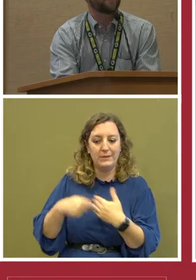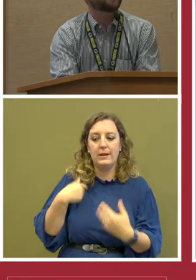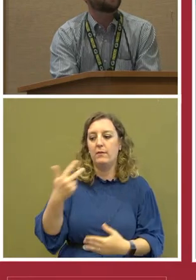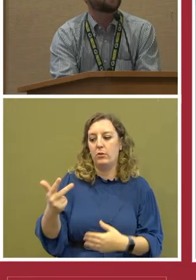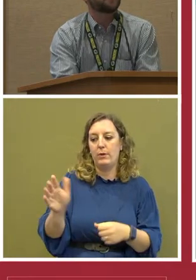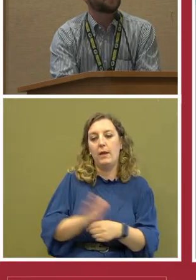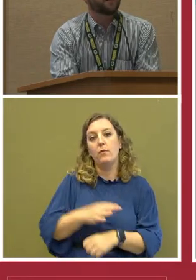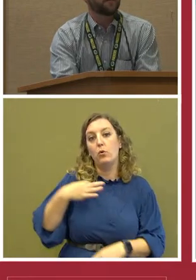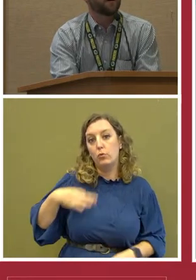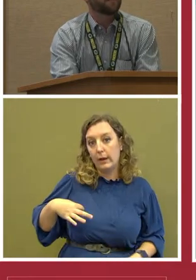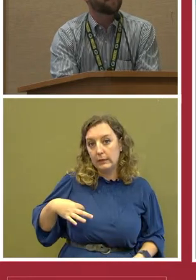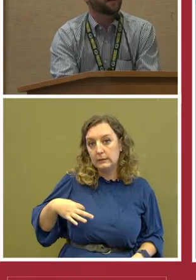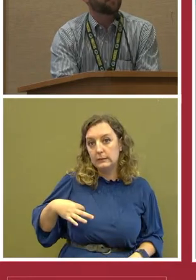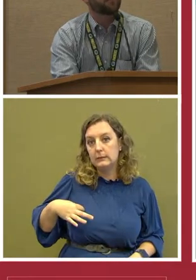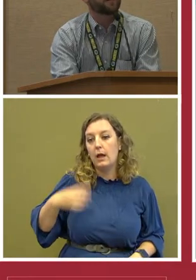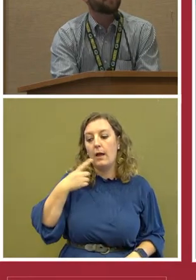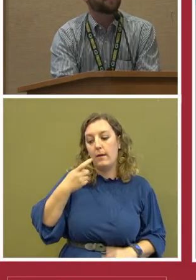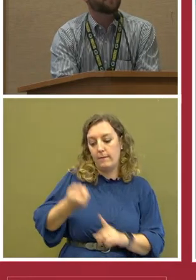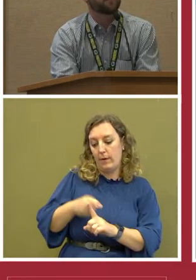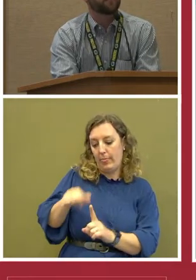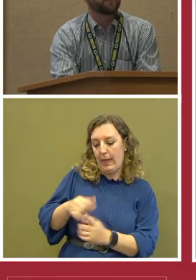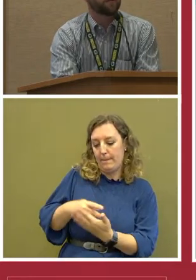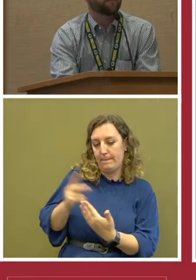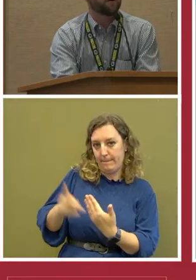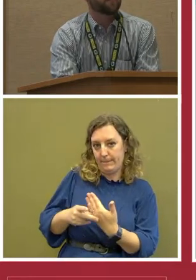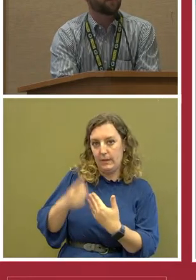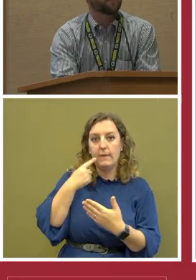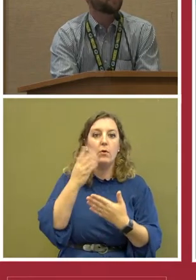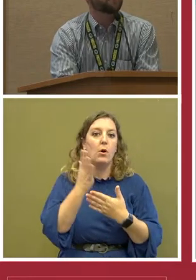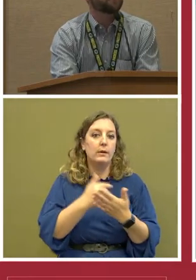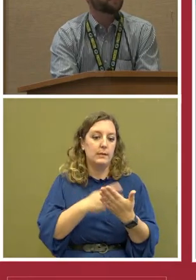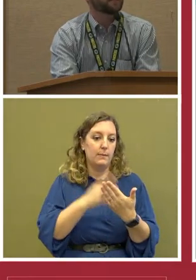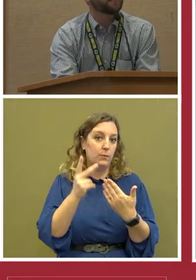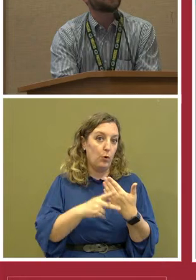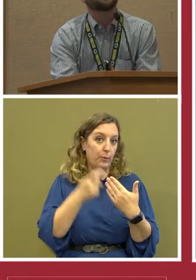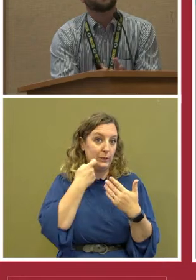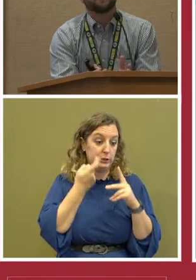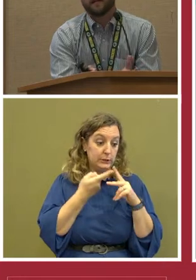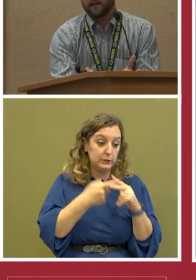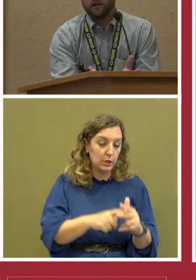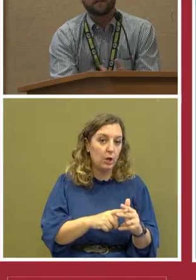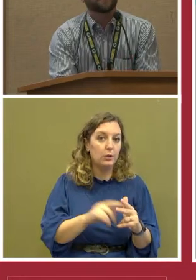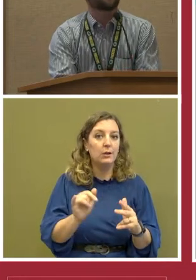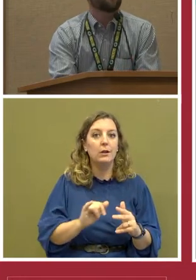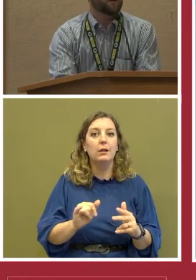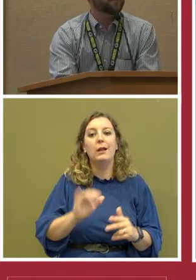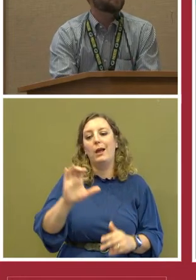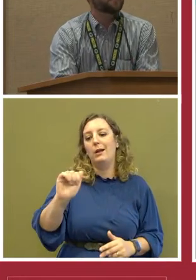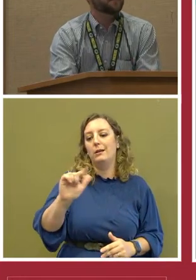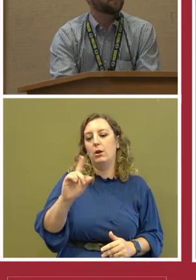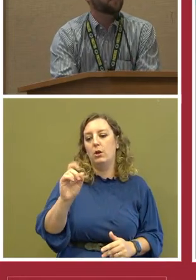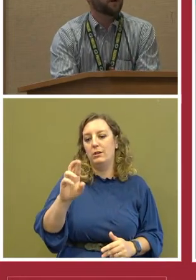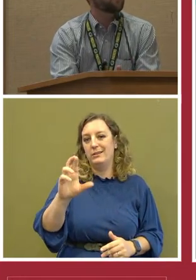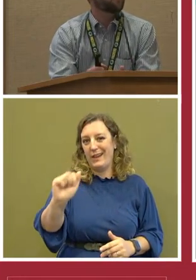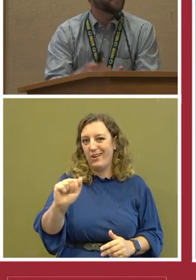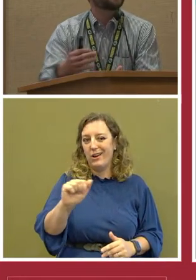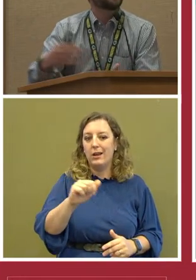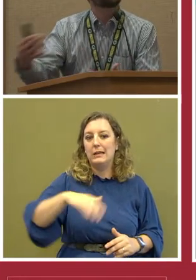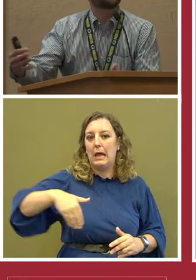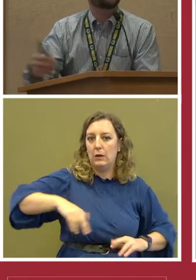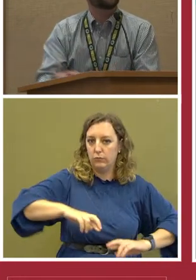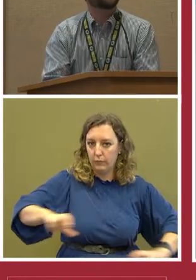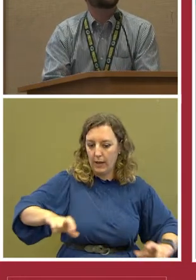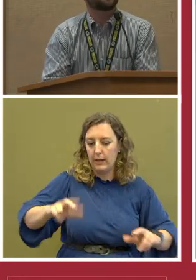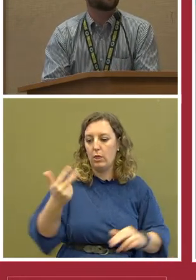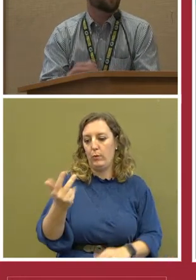full credits of that program. And so for some of our programs that are just beginning, like at Caldera or at other sites, we aren't ready to